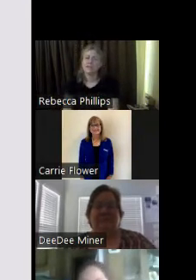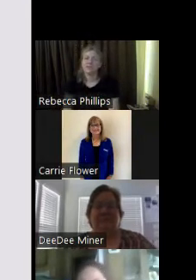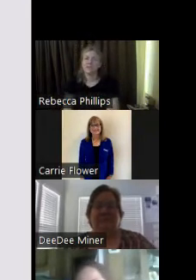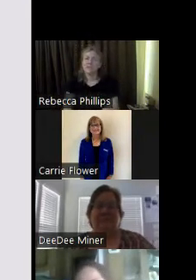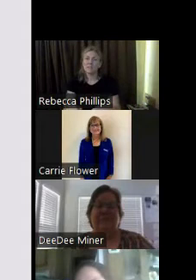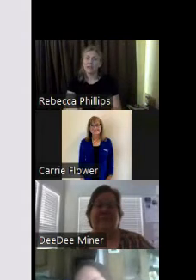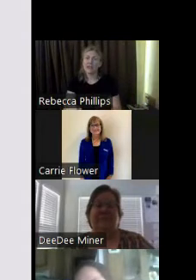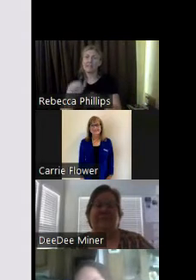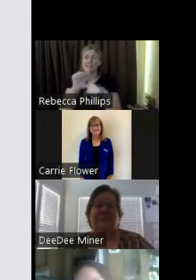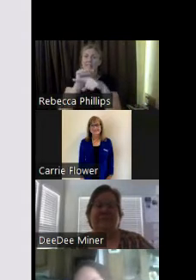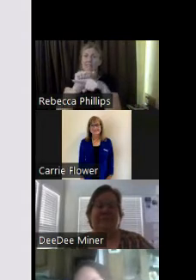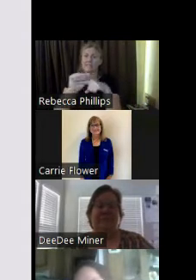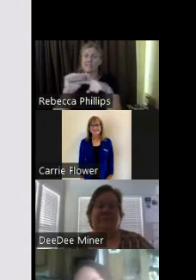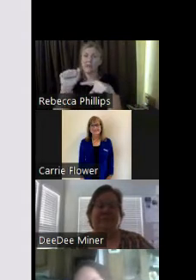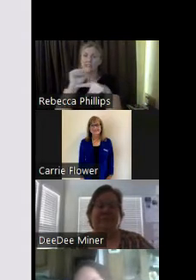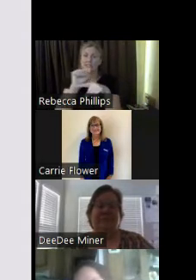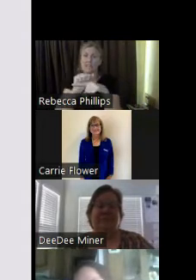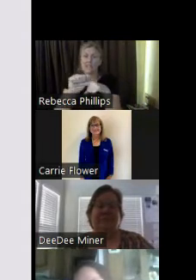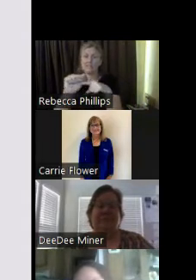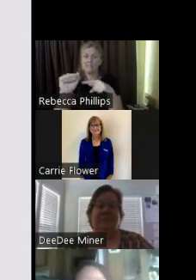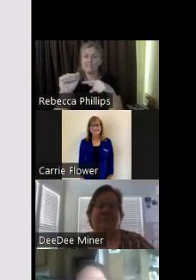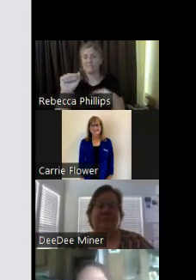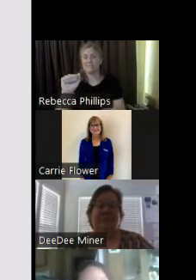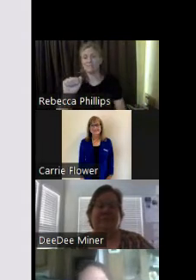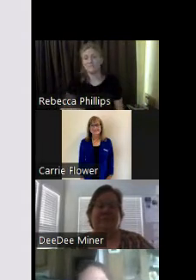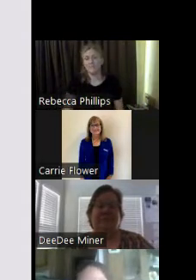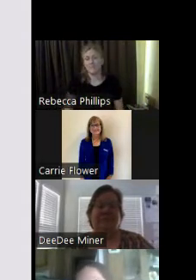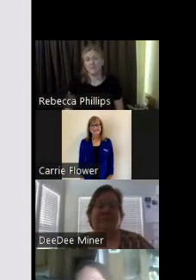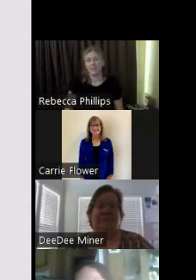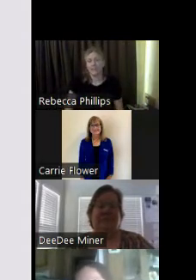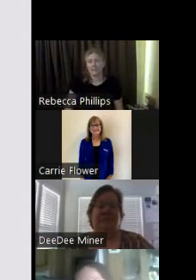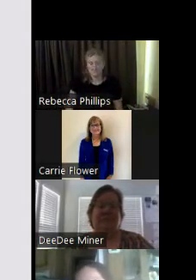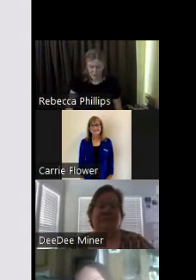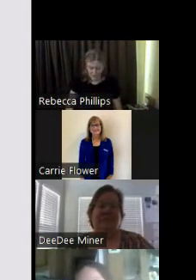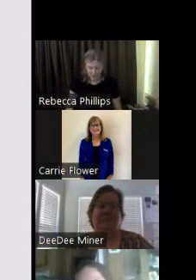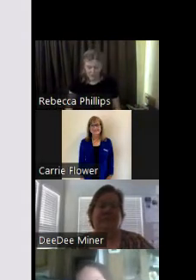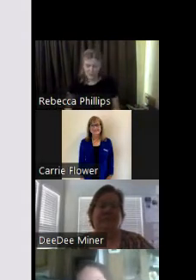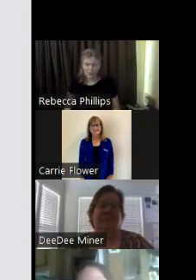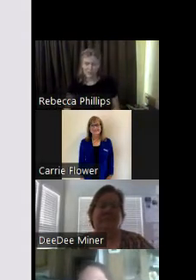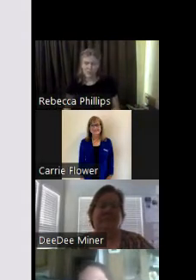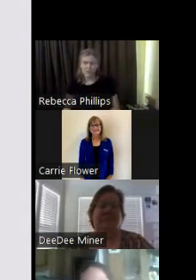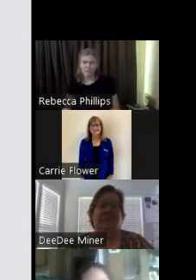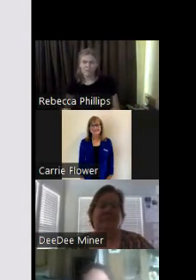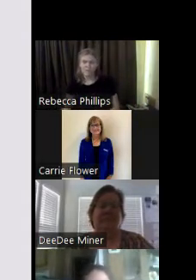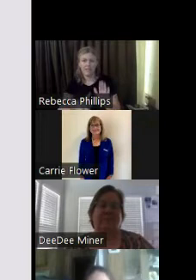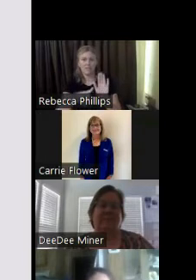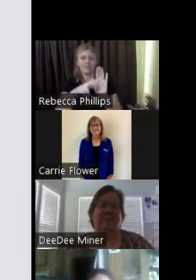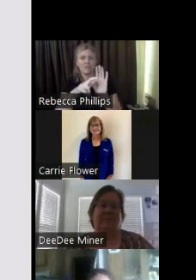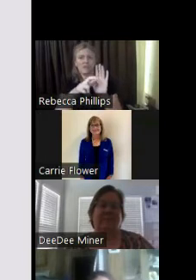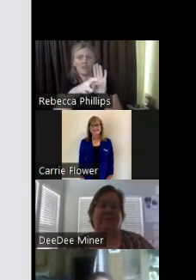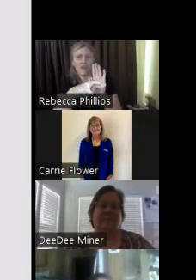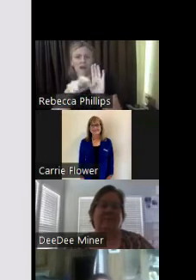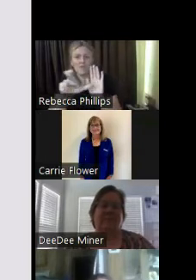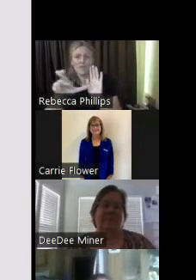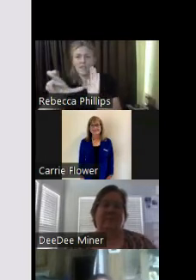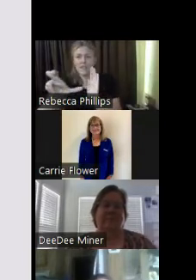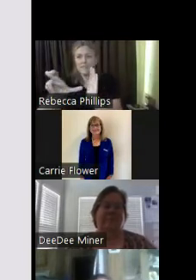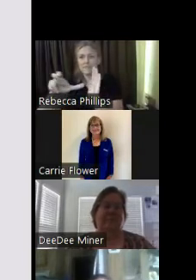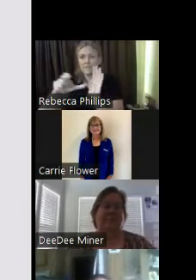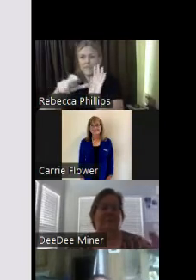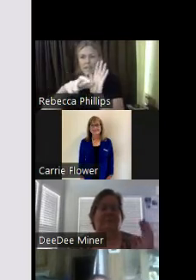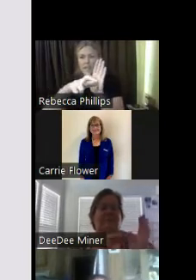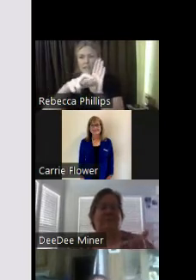Okay, so we're gonna practice. So let's practice our ABCs. Be good review for everybody. And again, review is the R